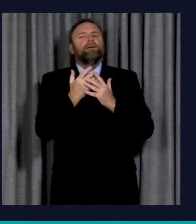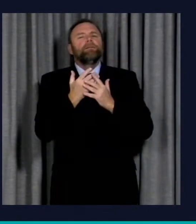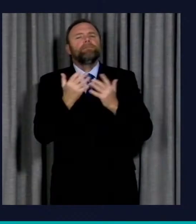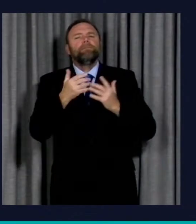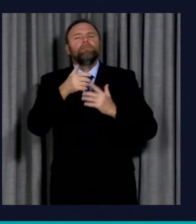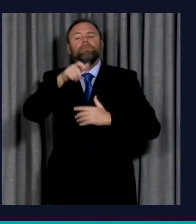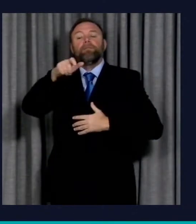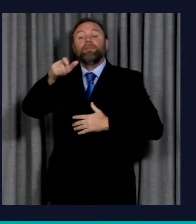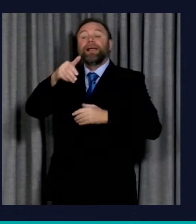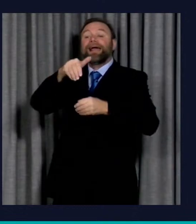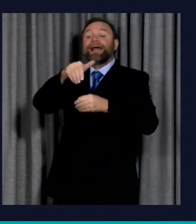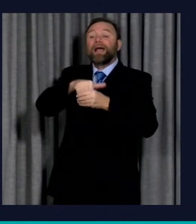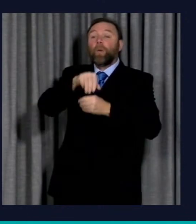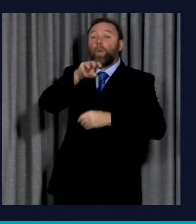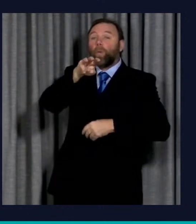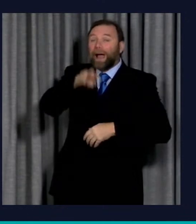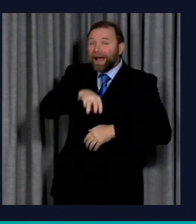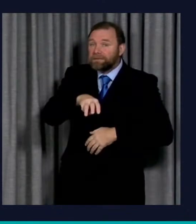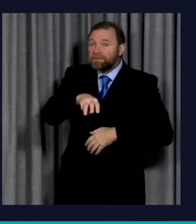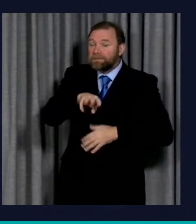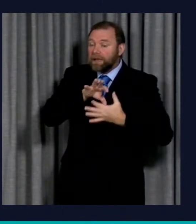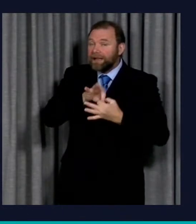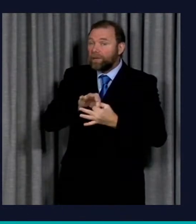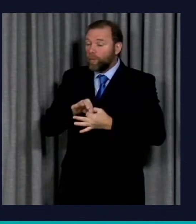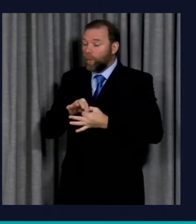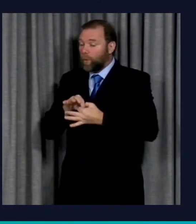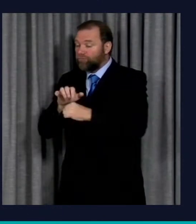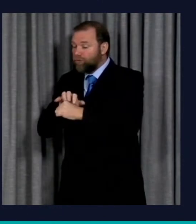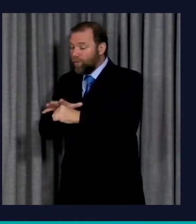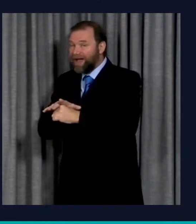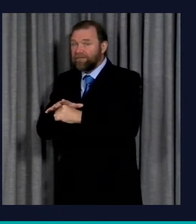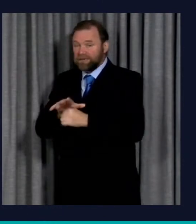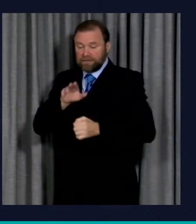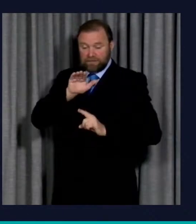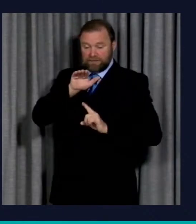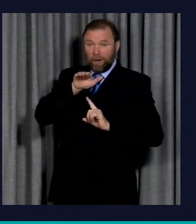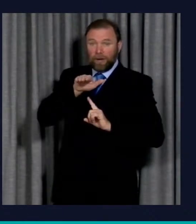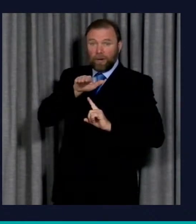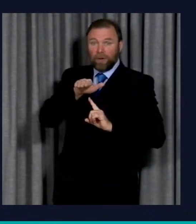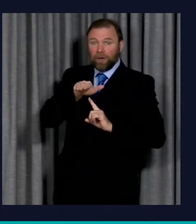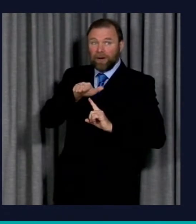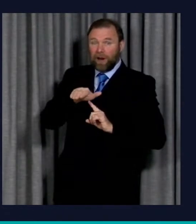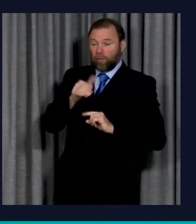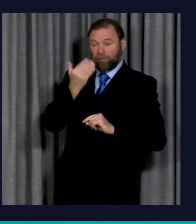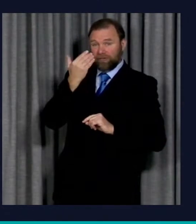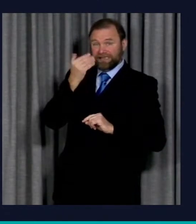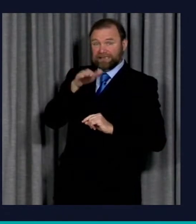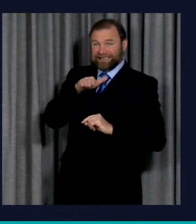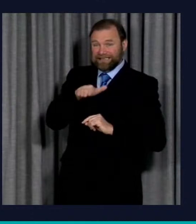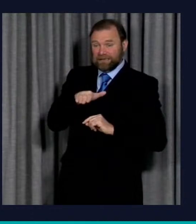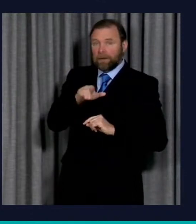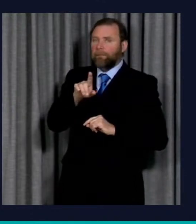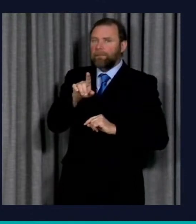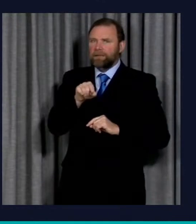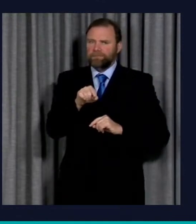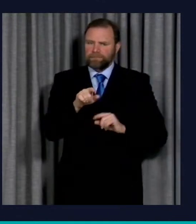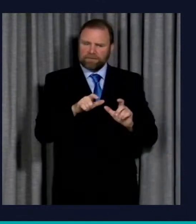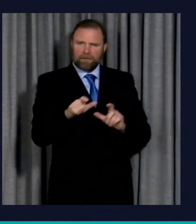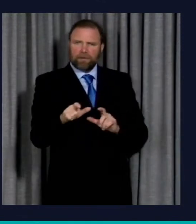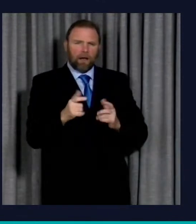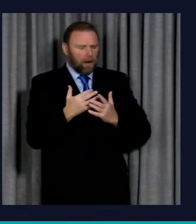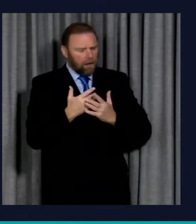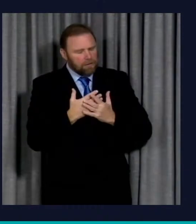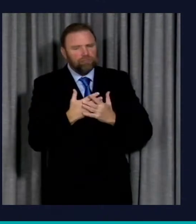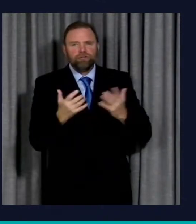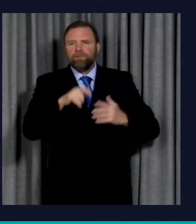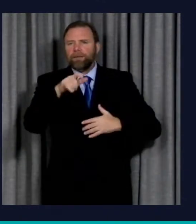in Wales in a hospital bed because of coronavirus has been coming down in recent weeks, we're still talking about hundreds of